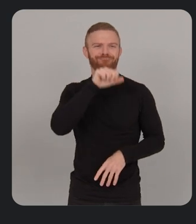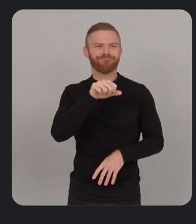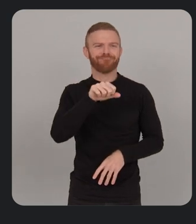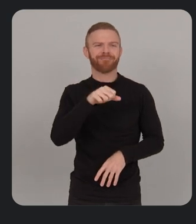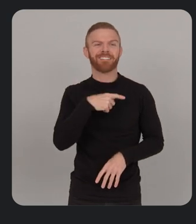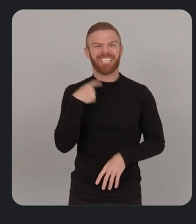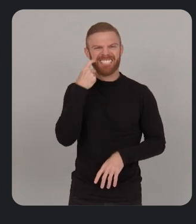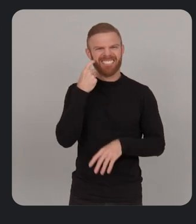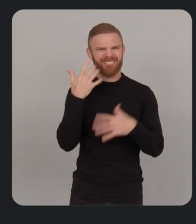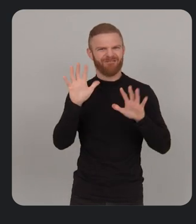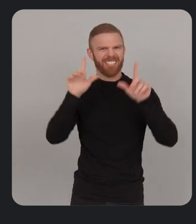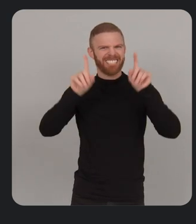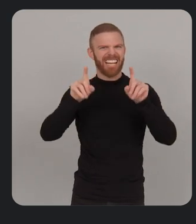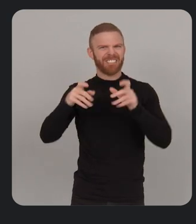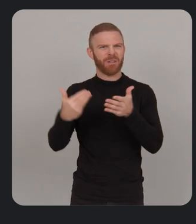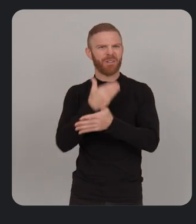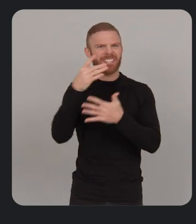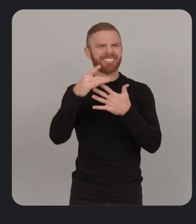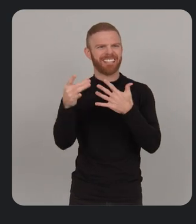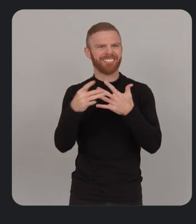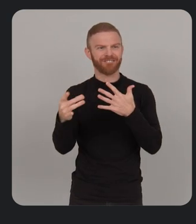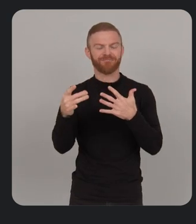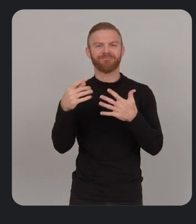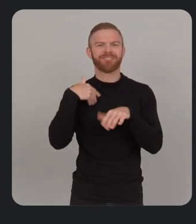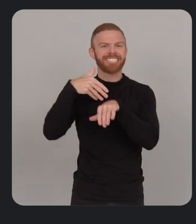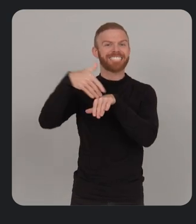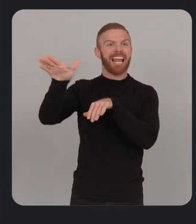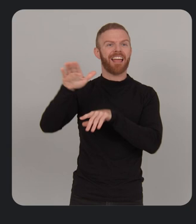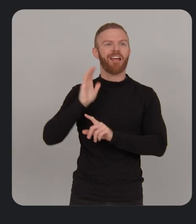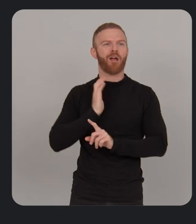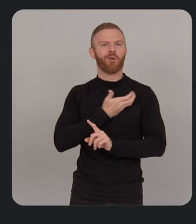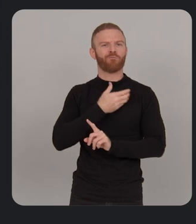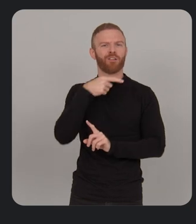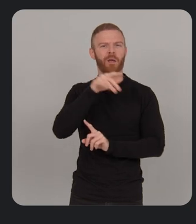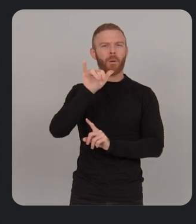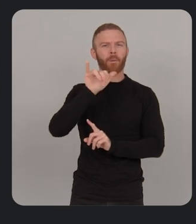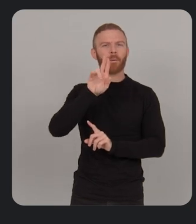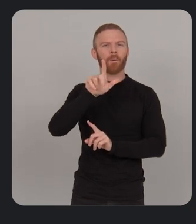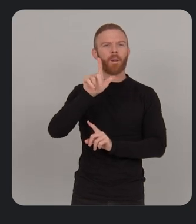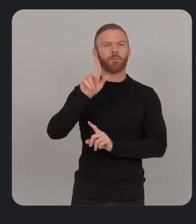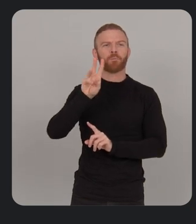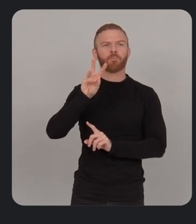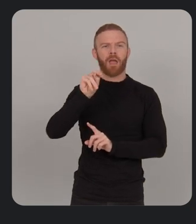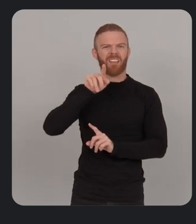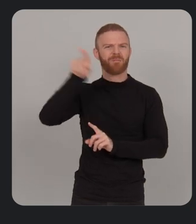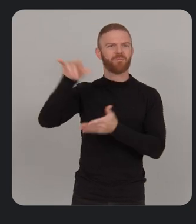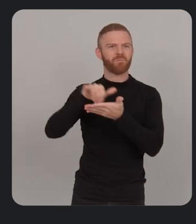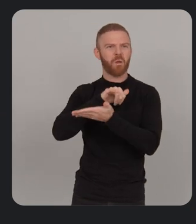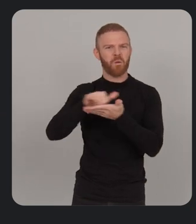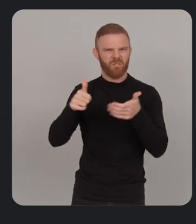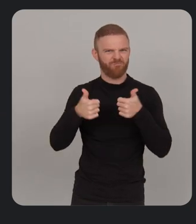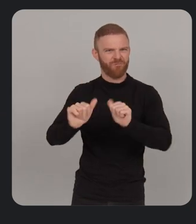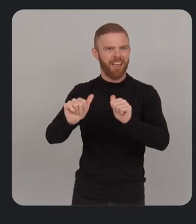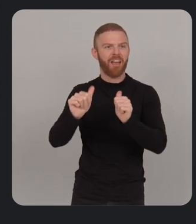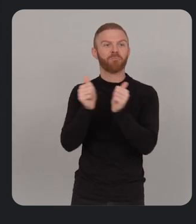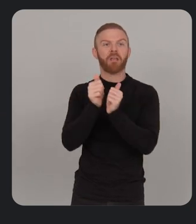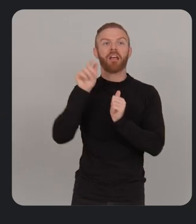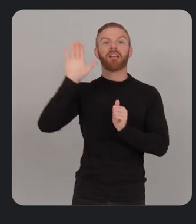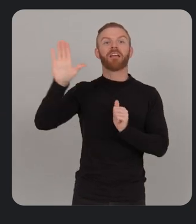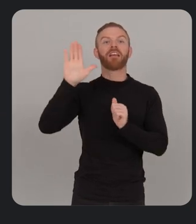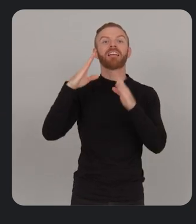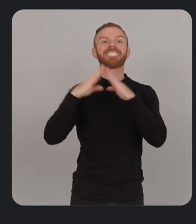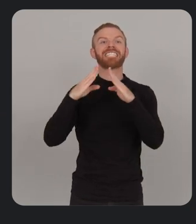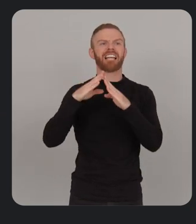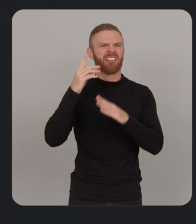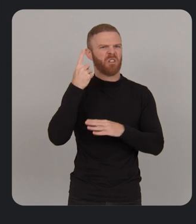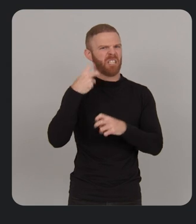We recently put these new features to the test. We sent our very own Yul Kwon to New York to try them out with one of the city's toughest